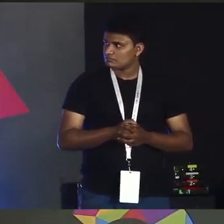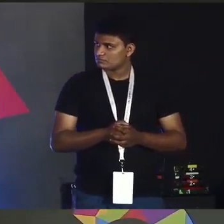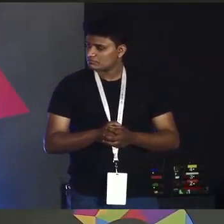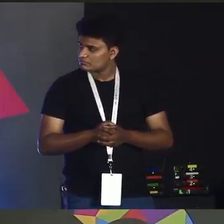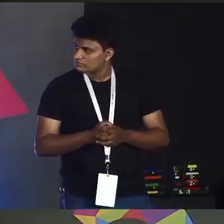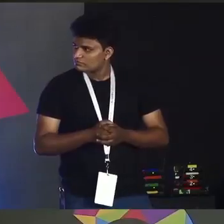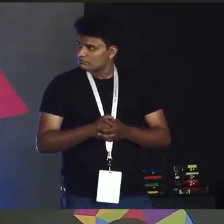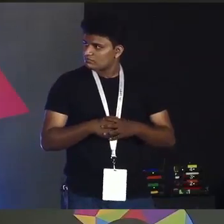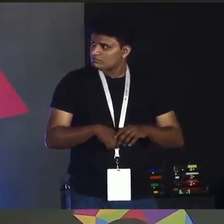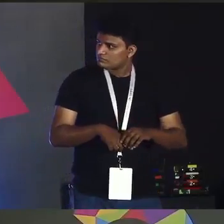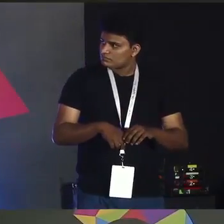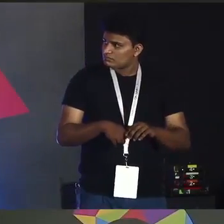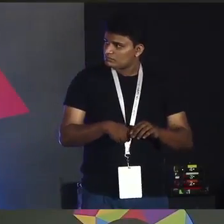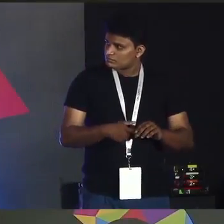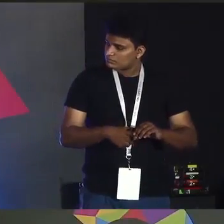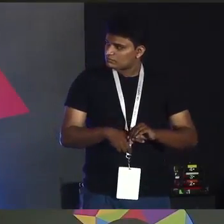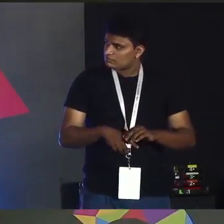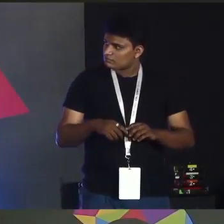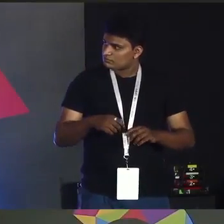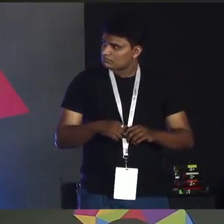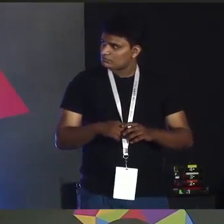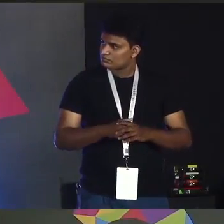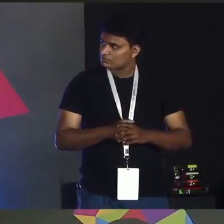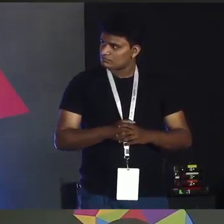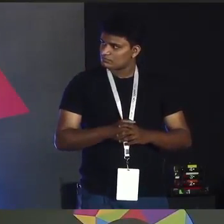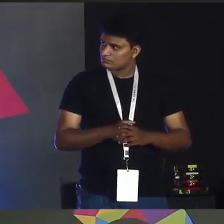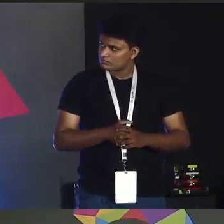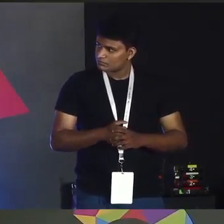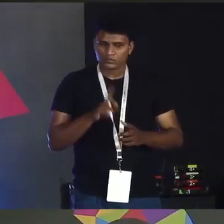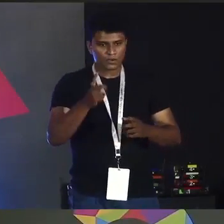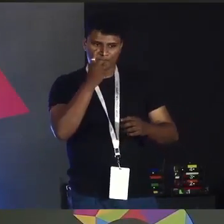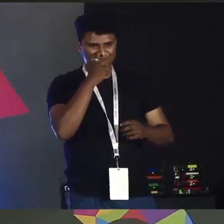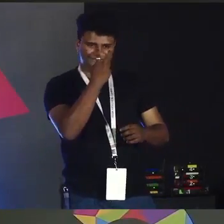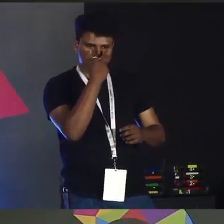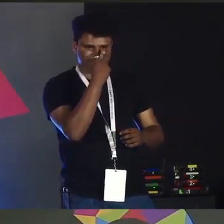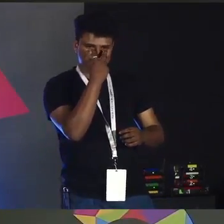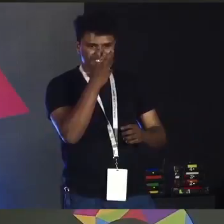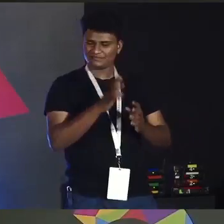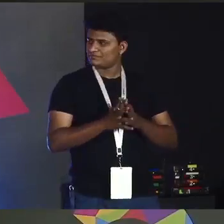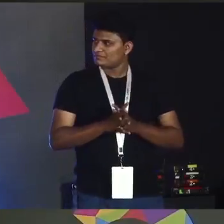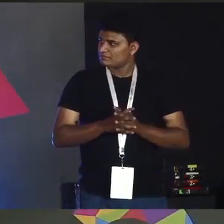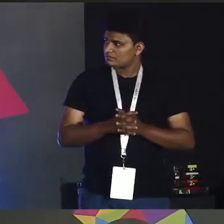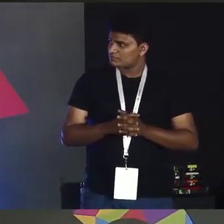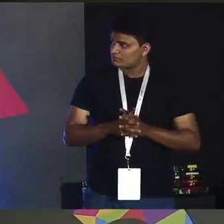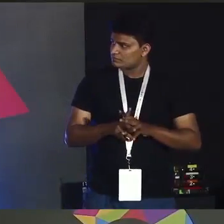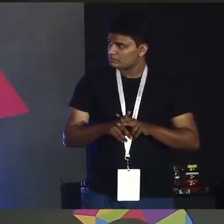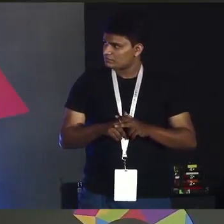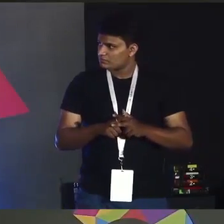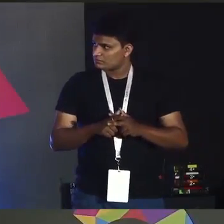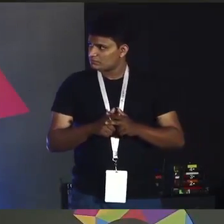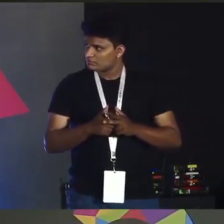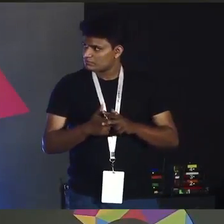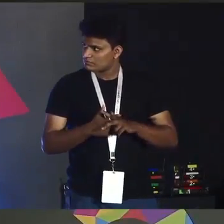experience we have in this particular sector. The blind girl knows blood is